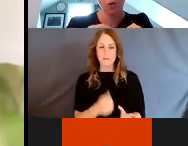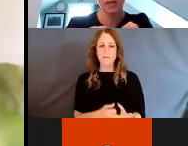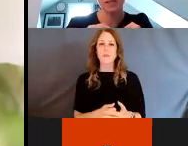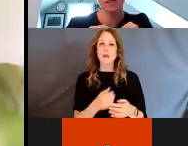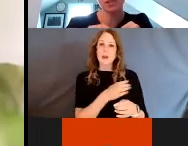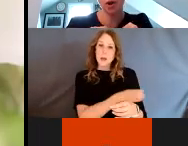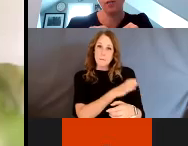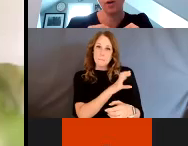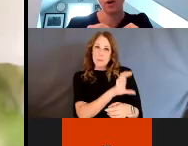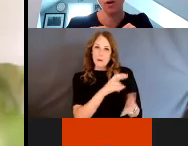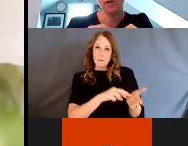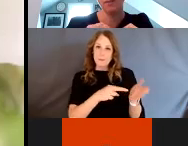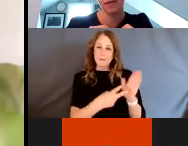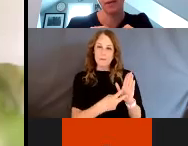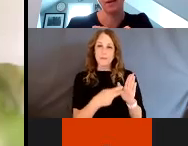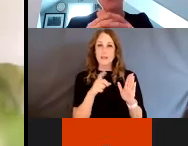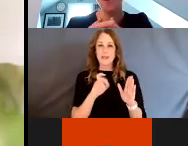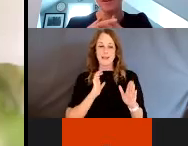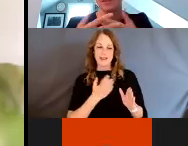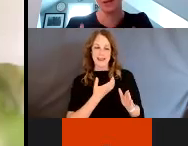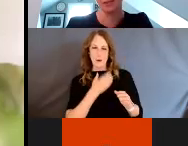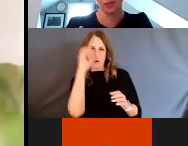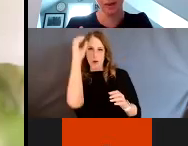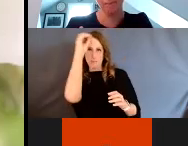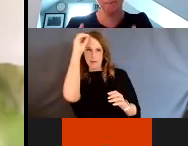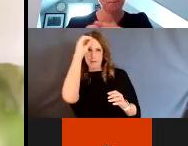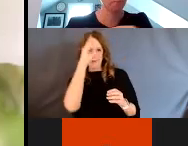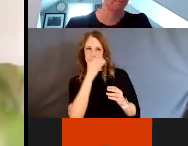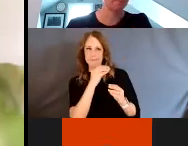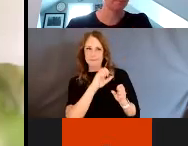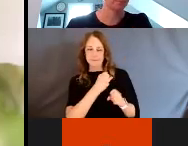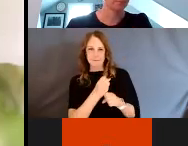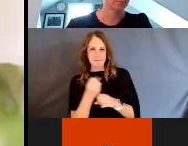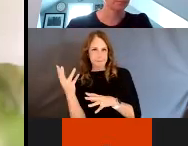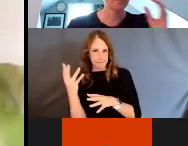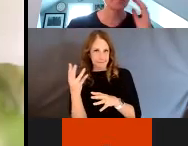them, we need to dissolve our own opinion of what is best for them.